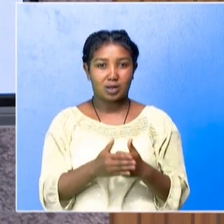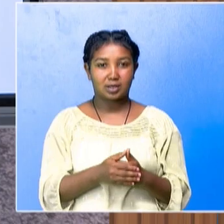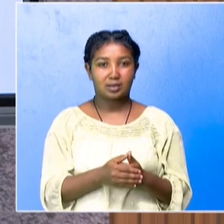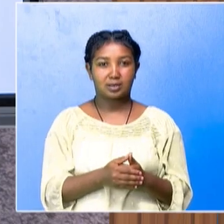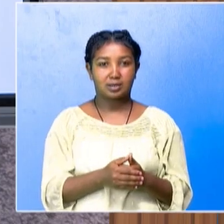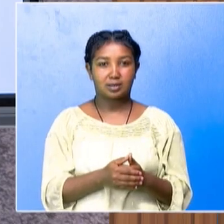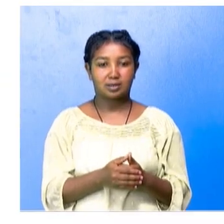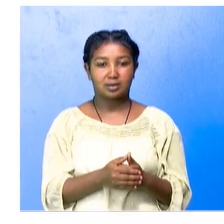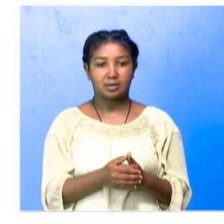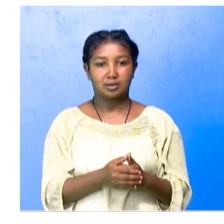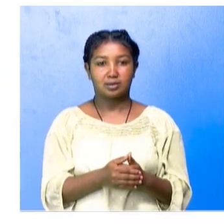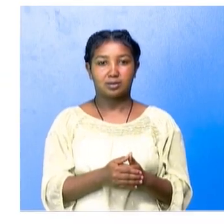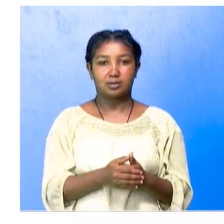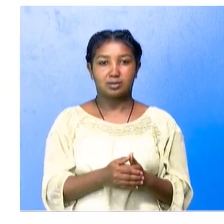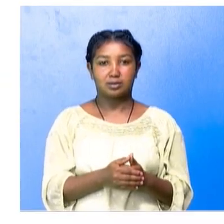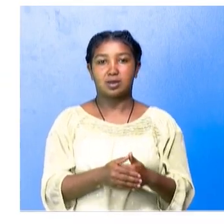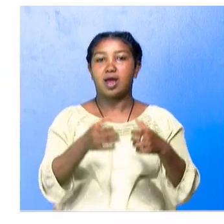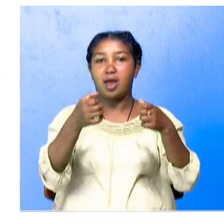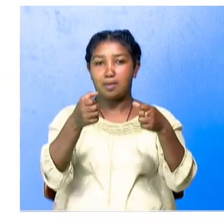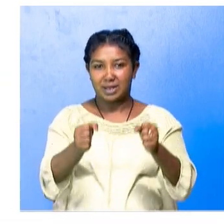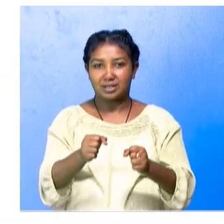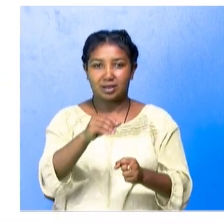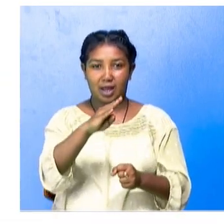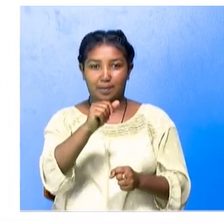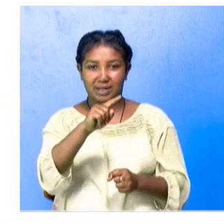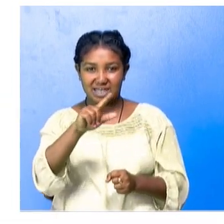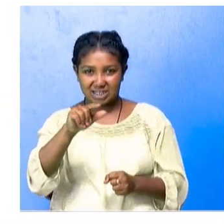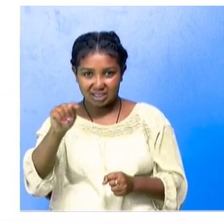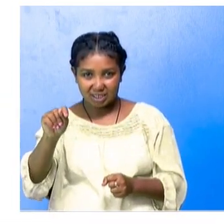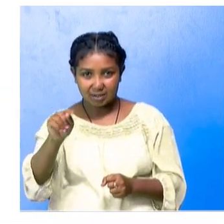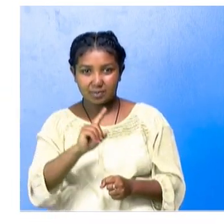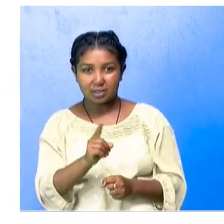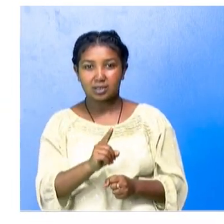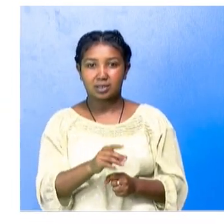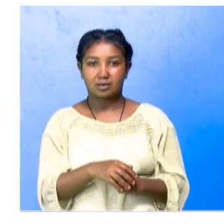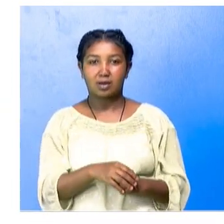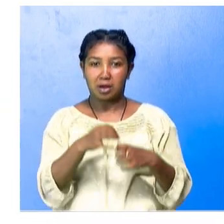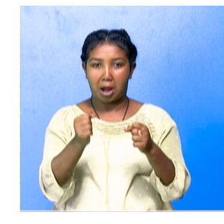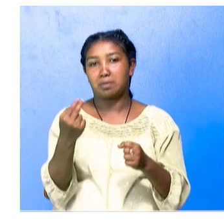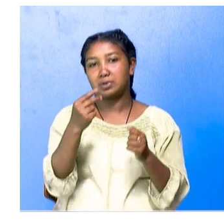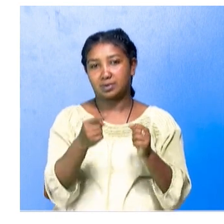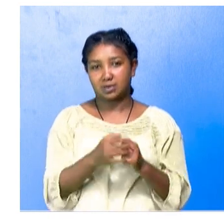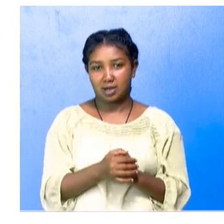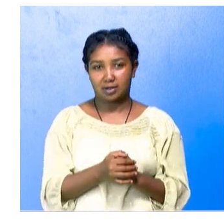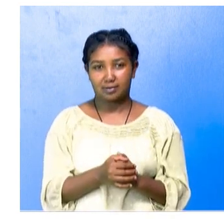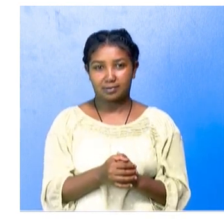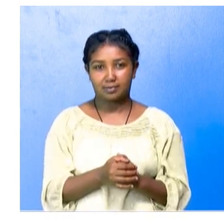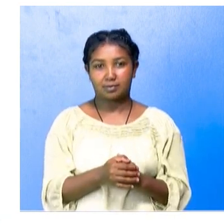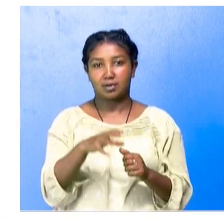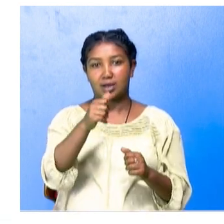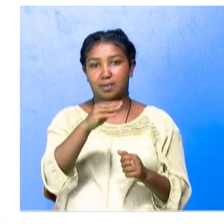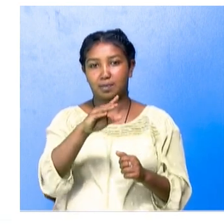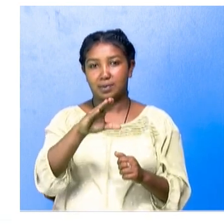can show ability. We can show ability with can. Here is